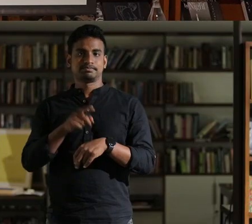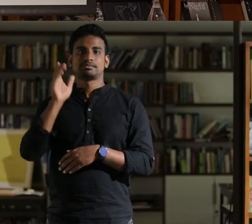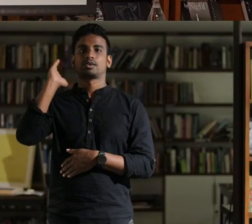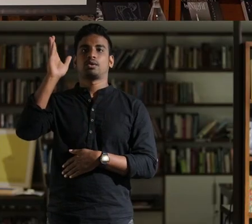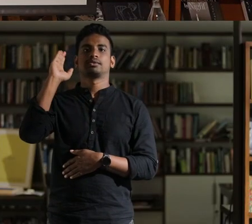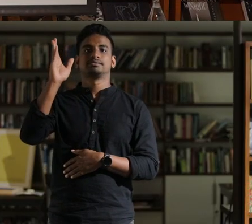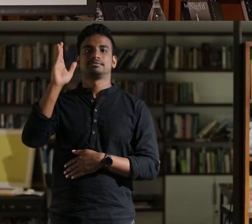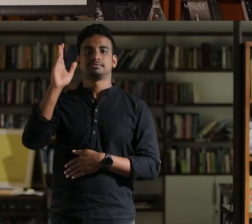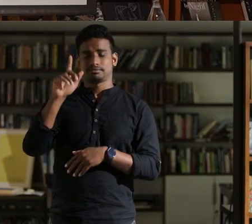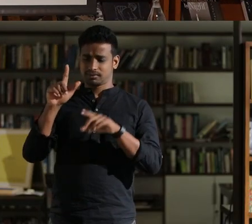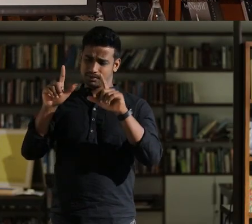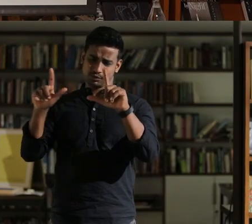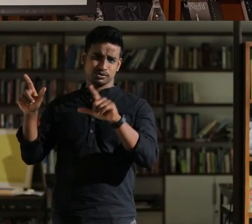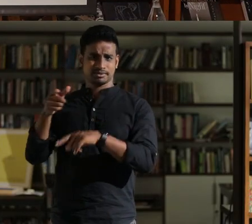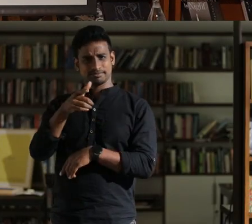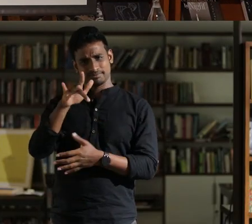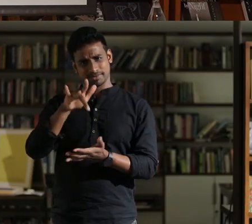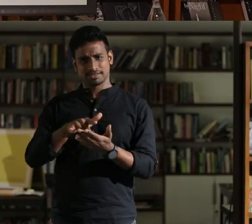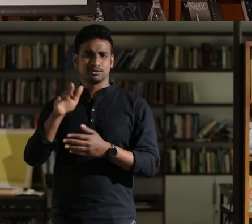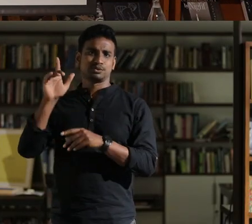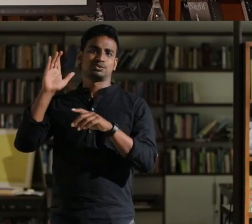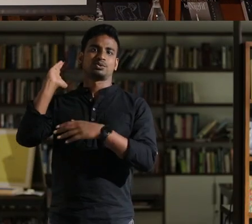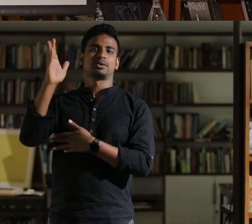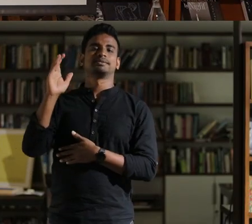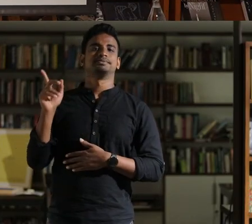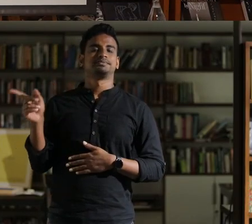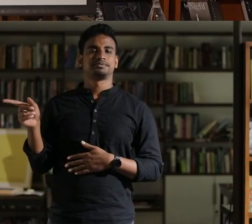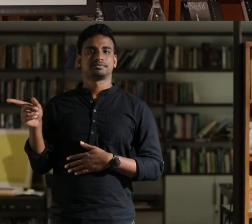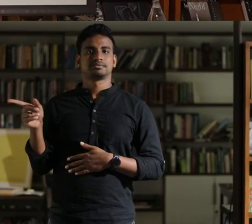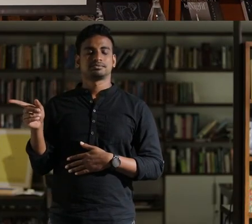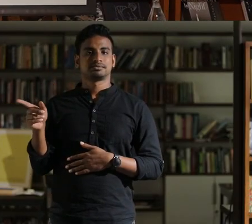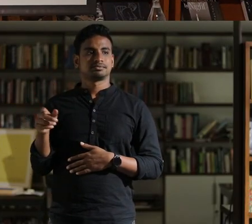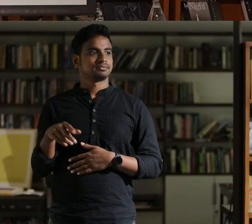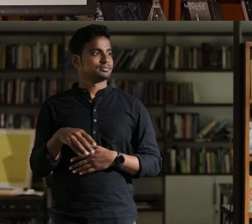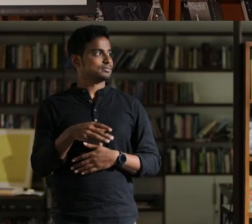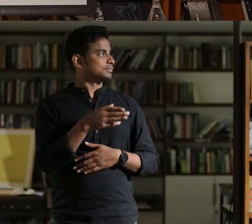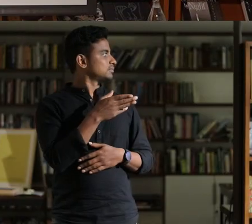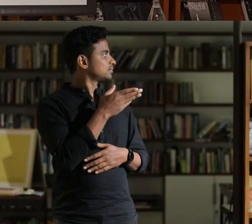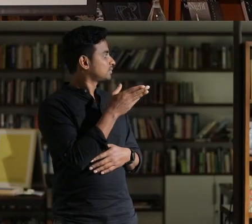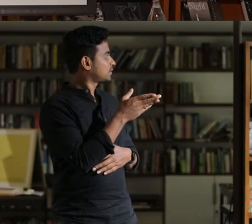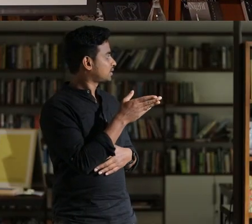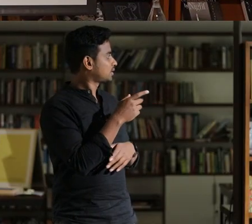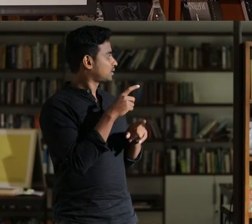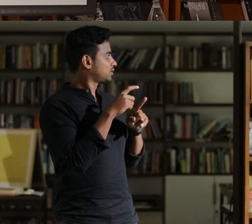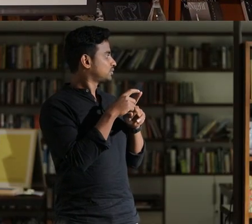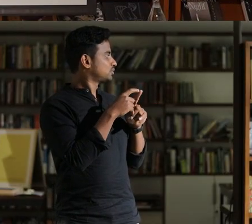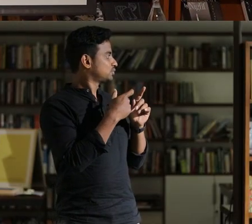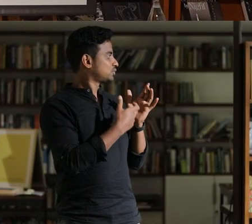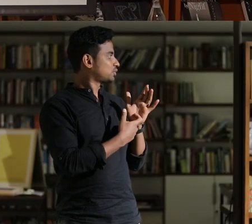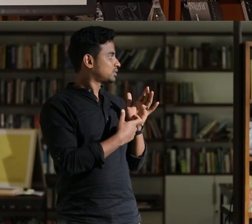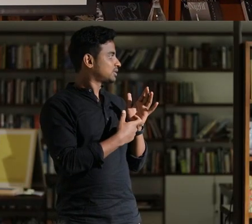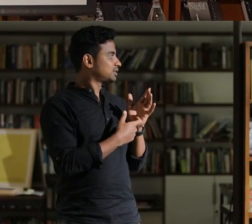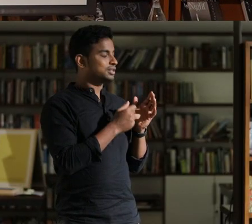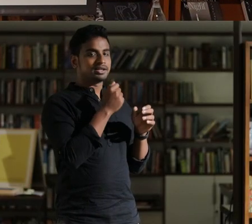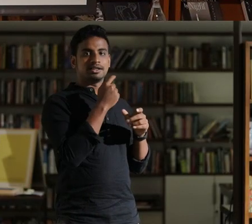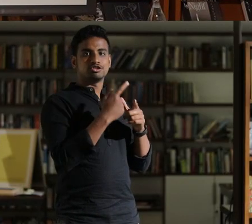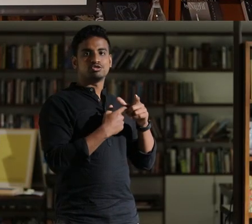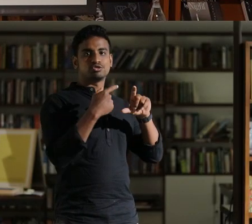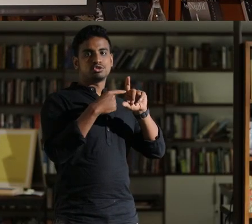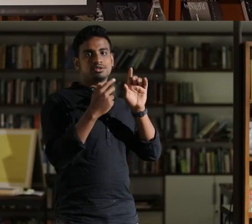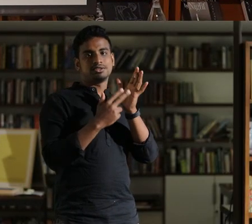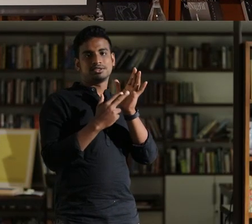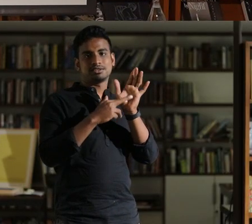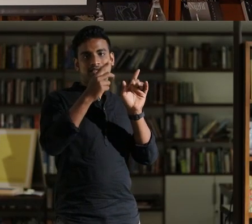talk at the museum, either a academic like here Dr. Jenny